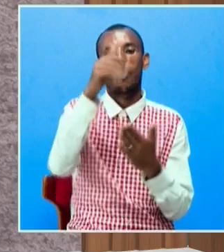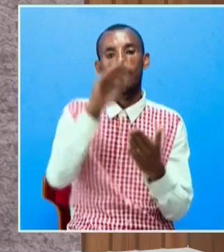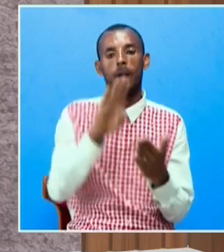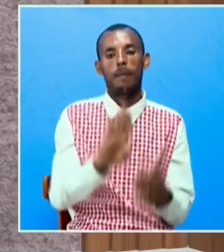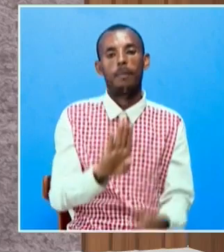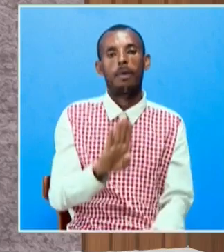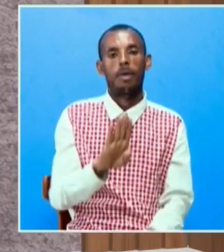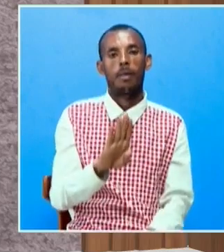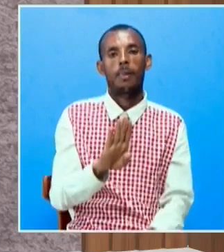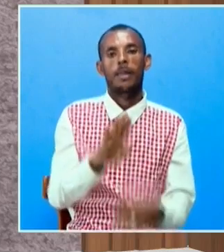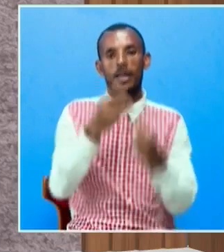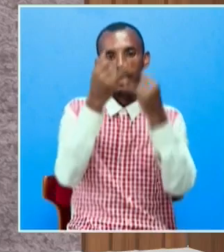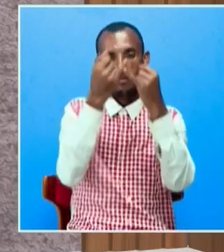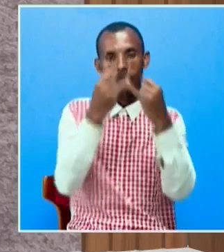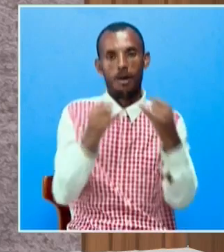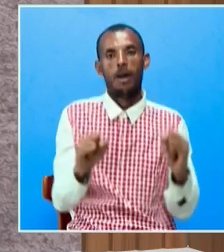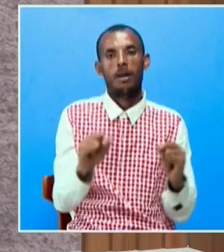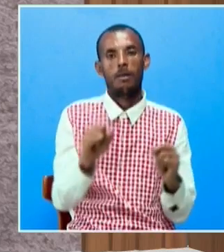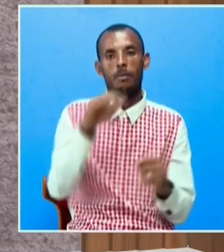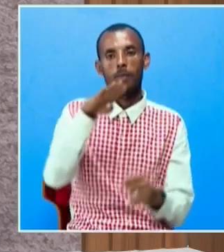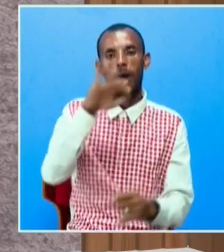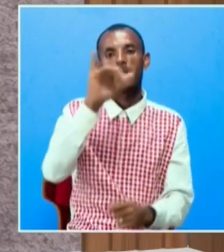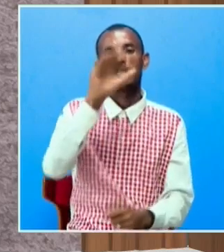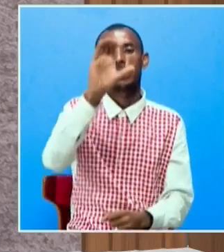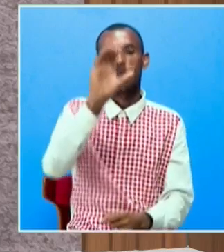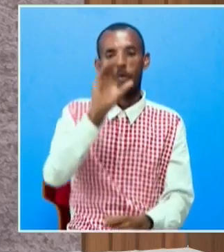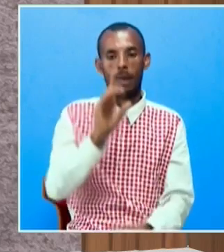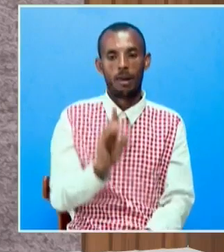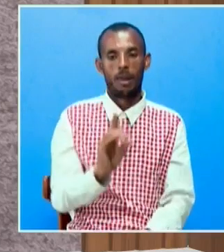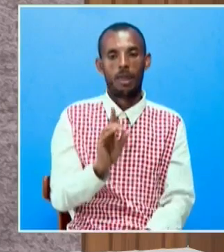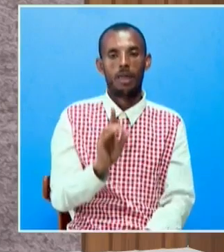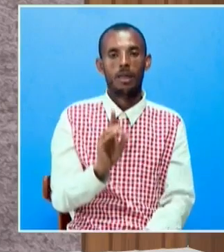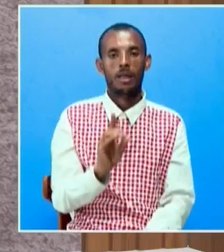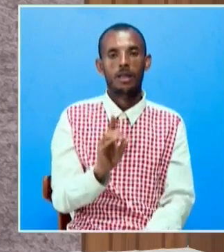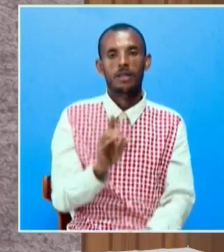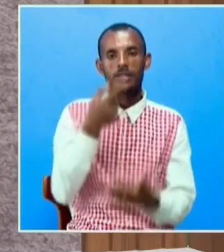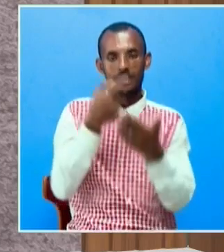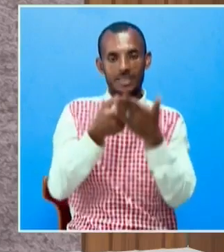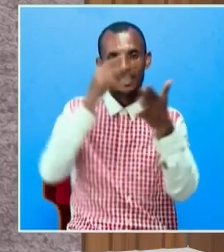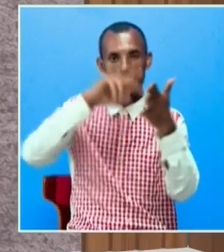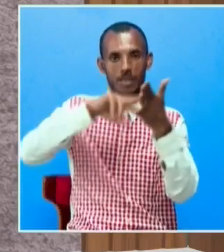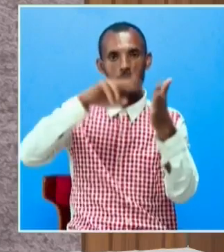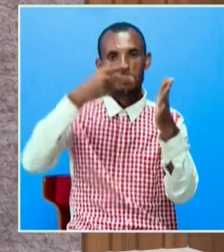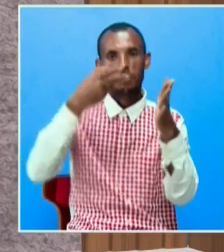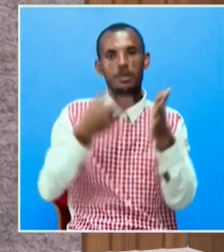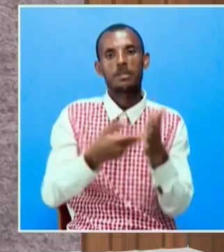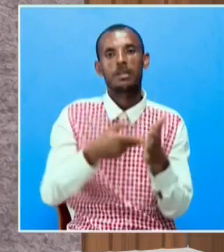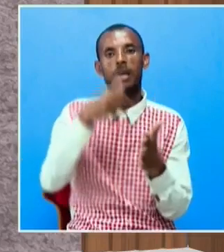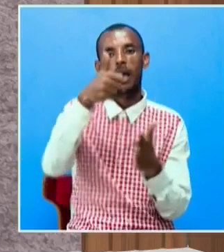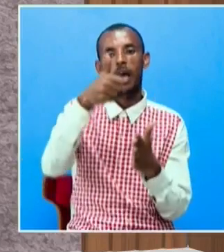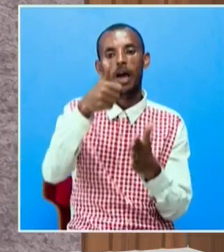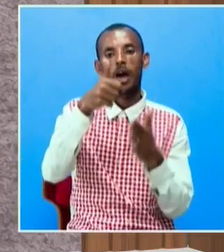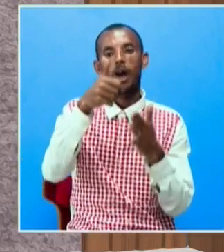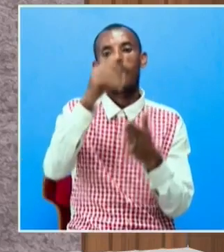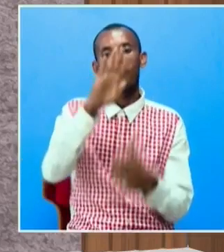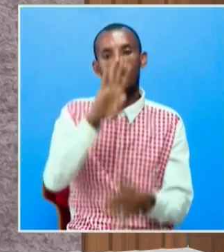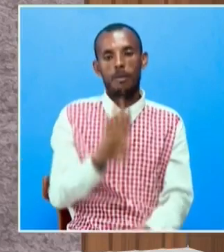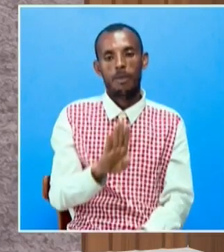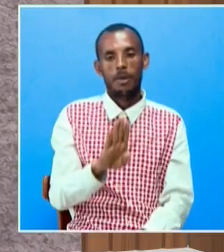A/B divided by C/D. This means it is